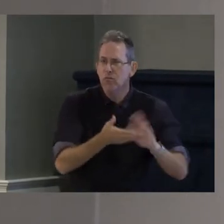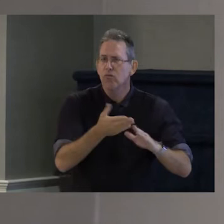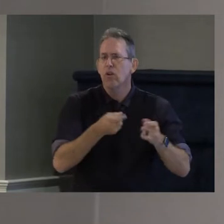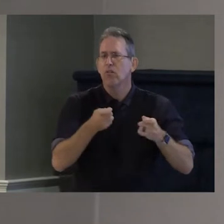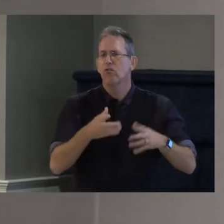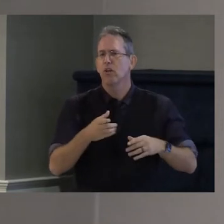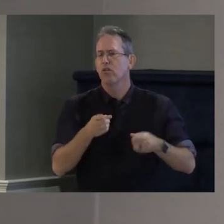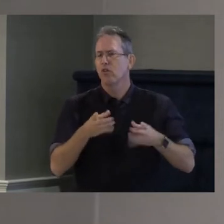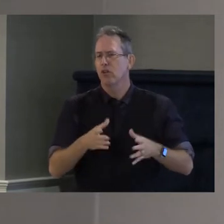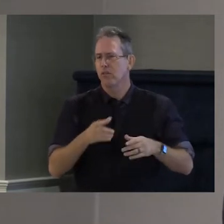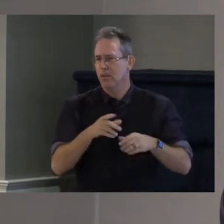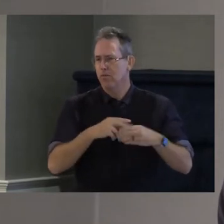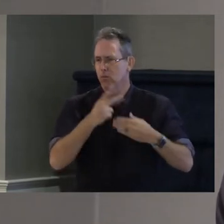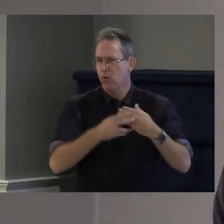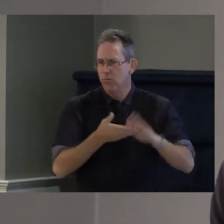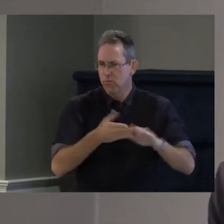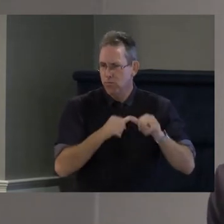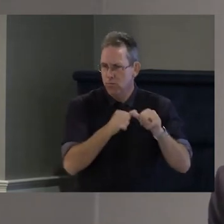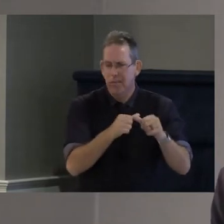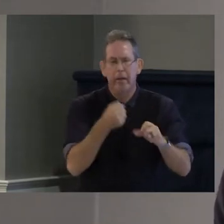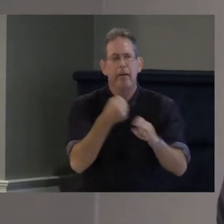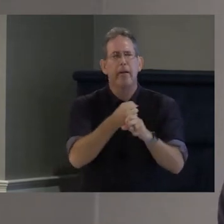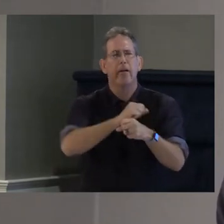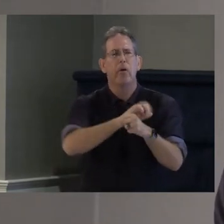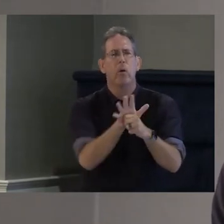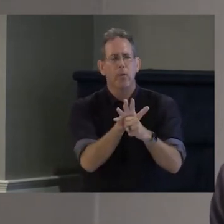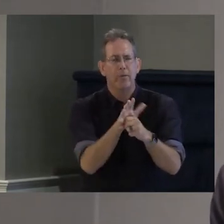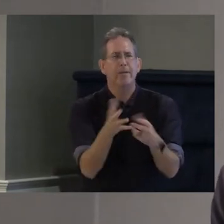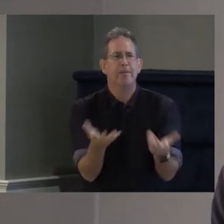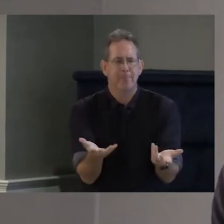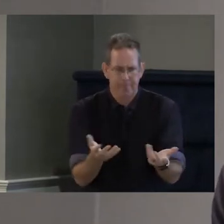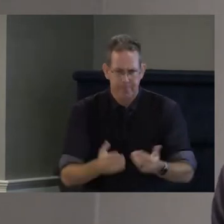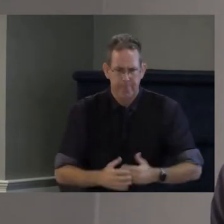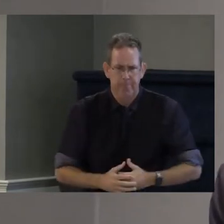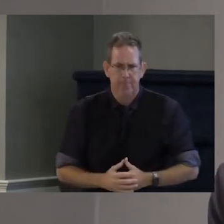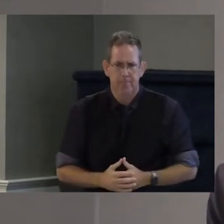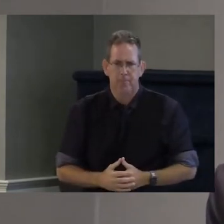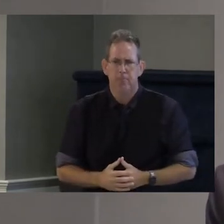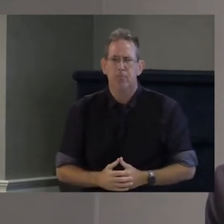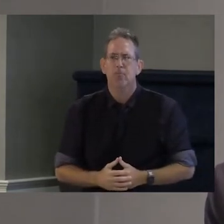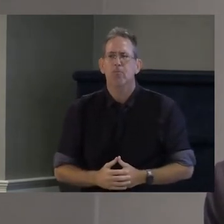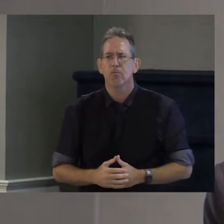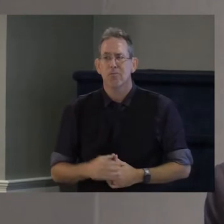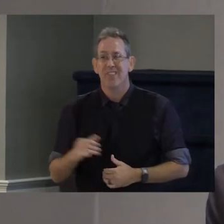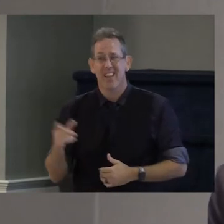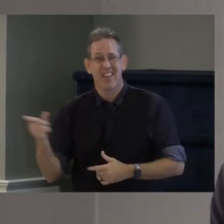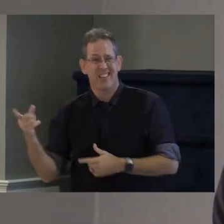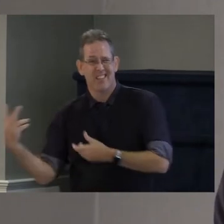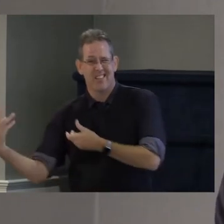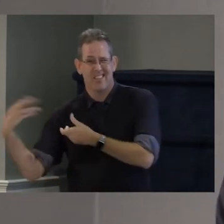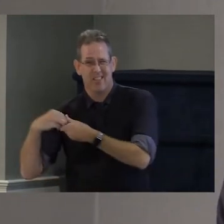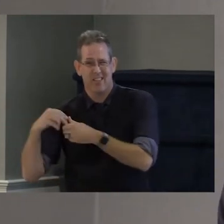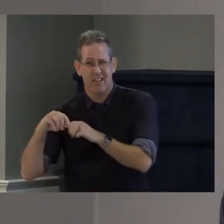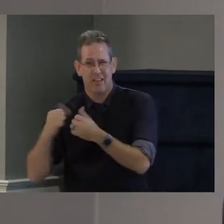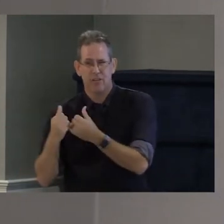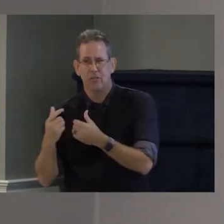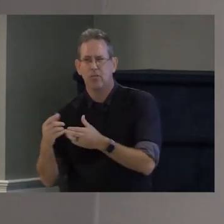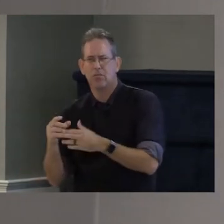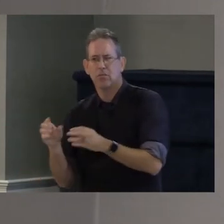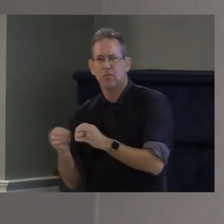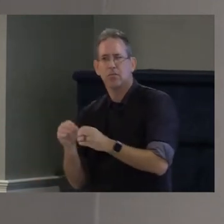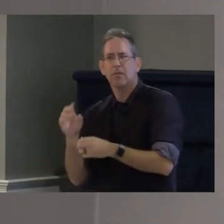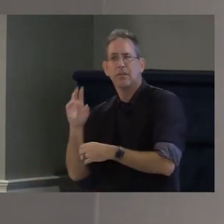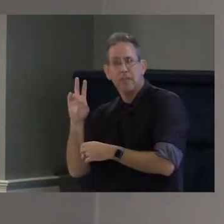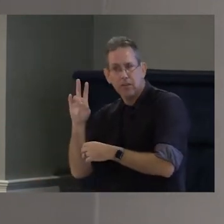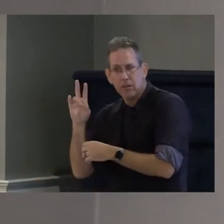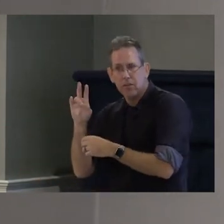COVID-19 response. Monica first joined the Agency of Human Services in 2007, first as financial director and then as director